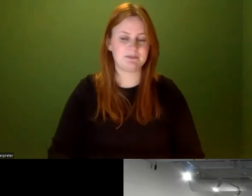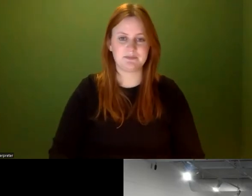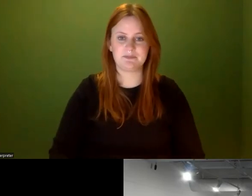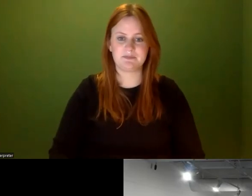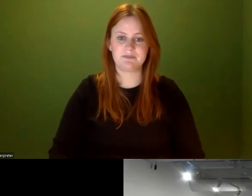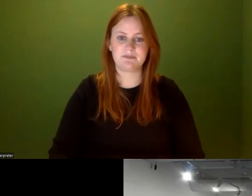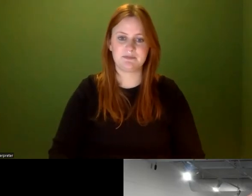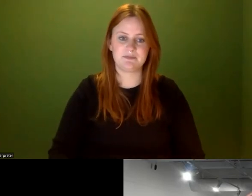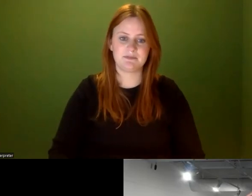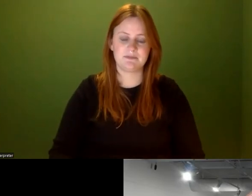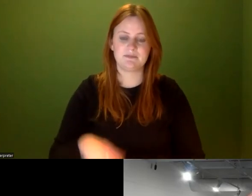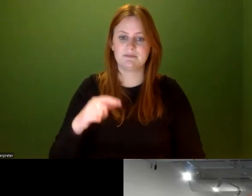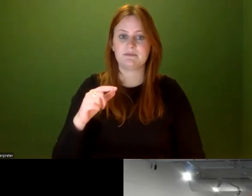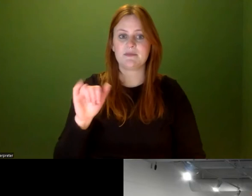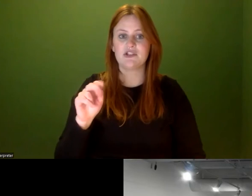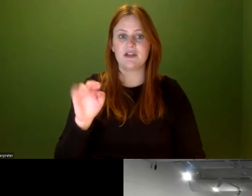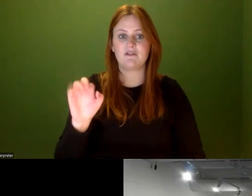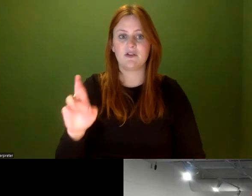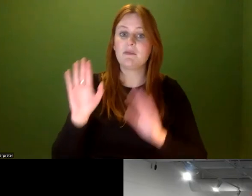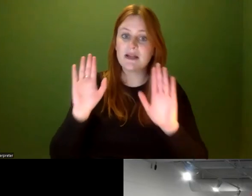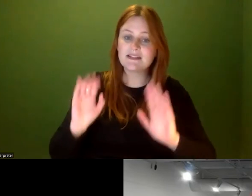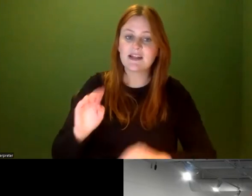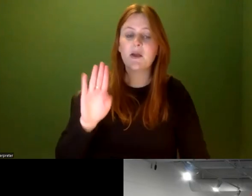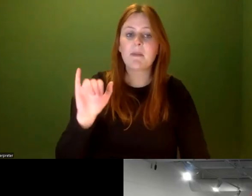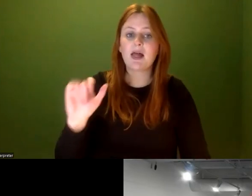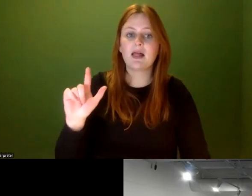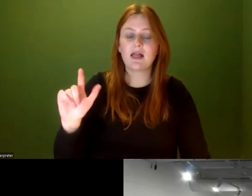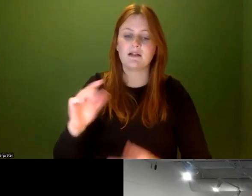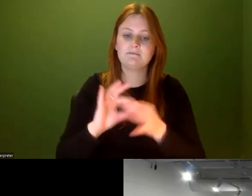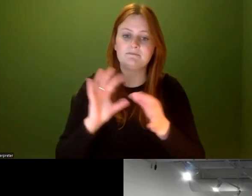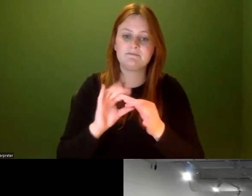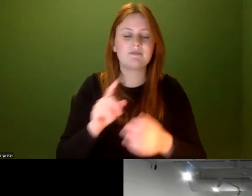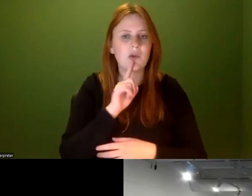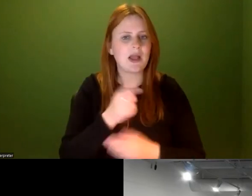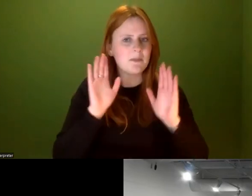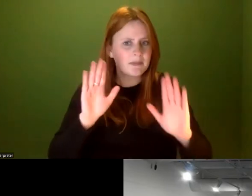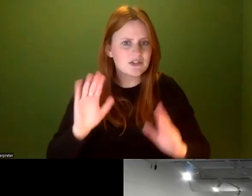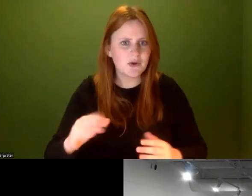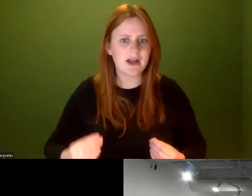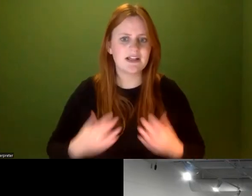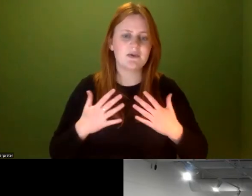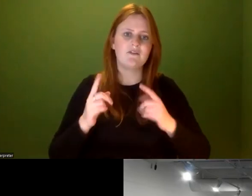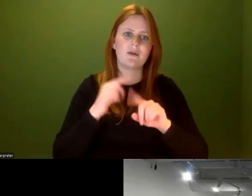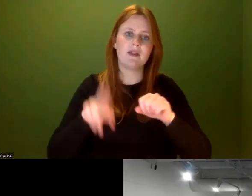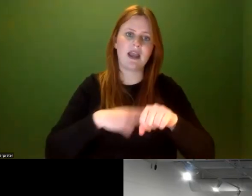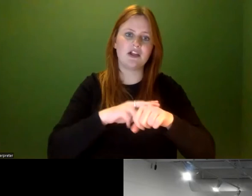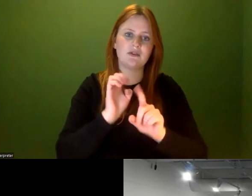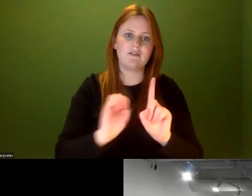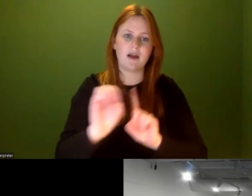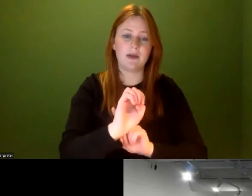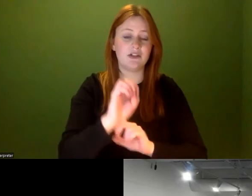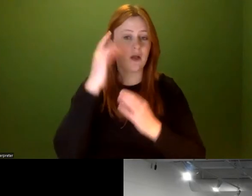Great. Bill Younger has said, "I really appreciate your inspirations from the natural environment. Are you considering